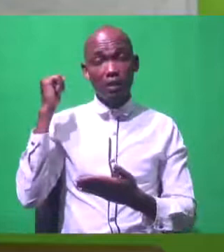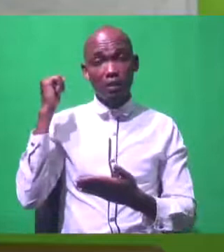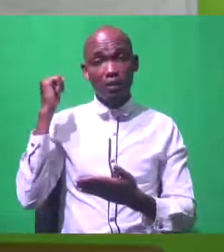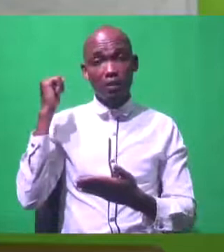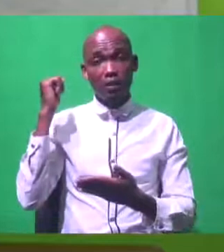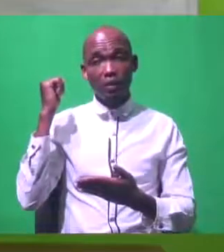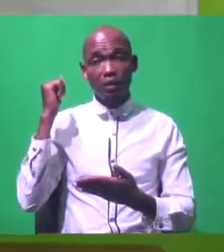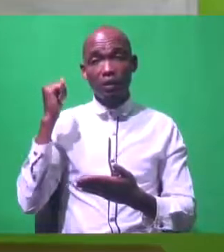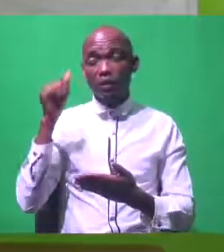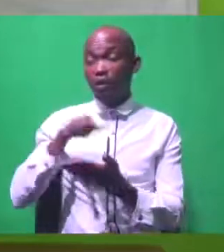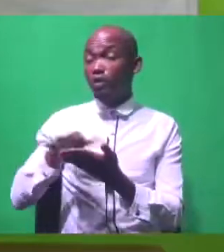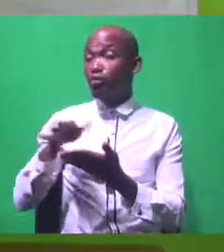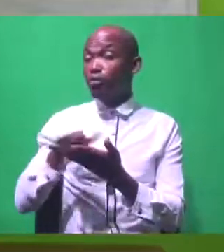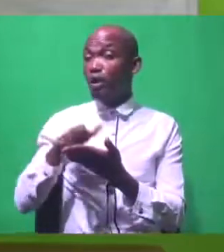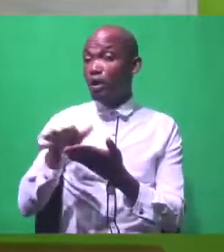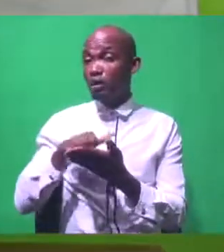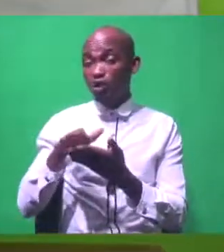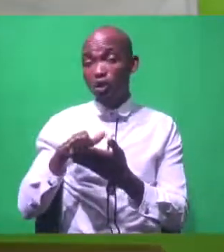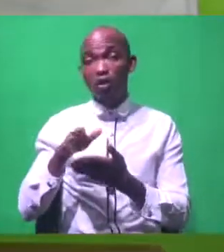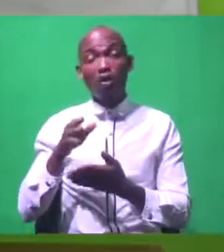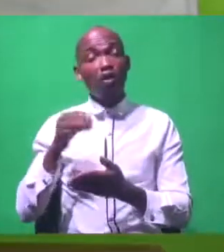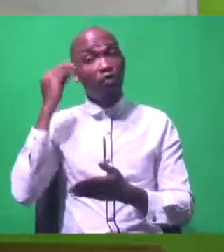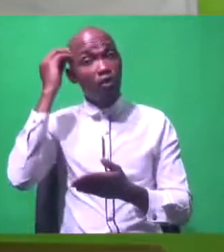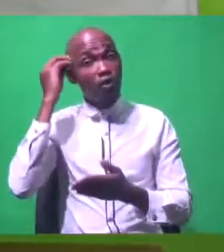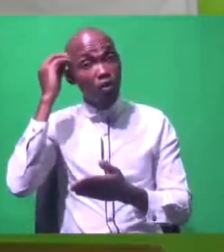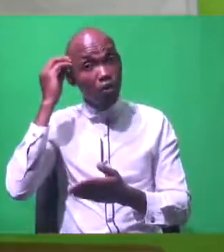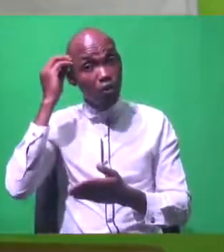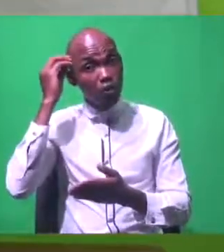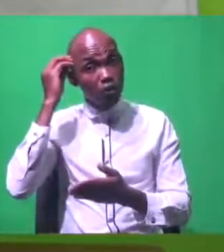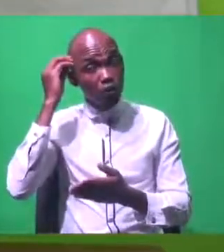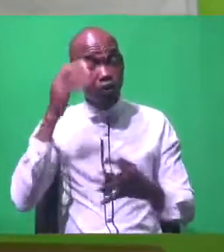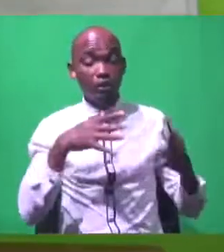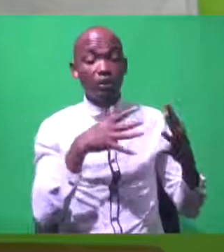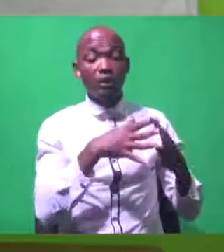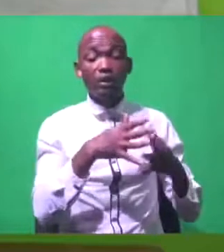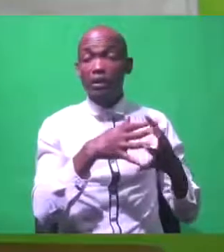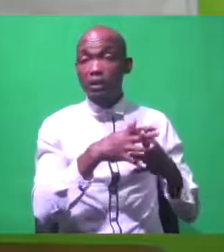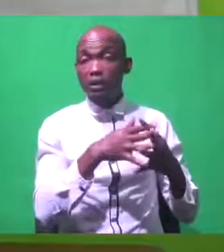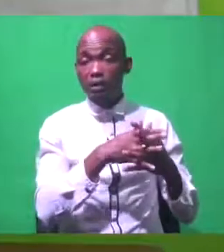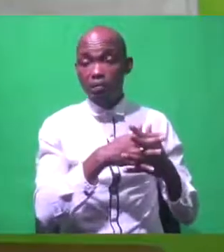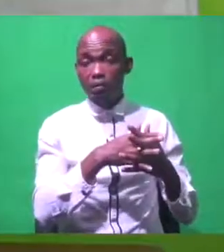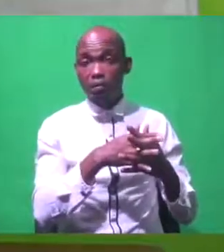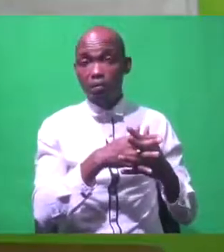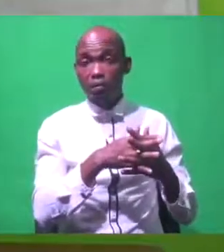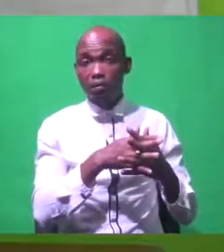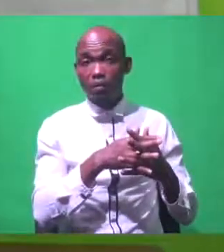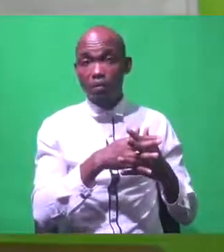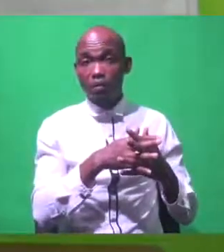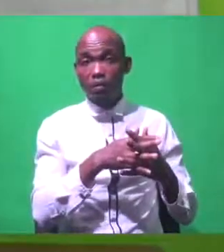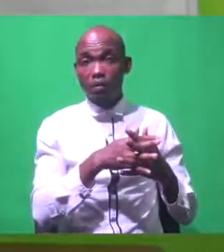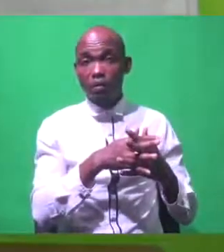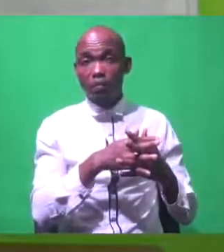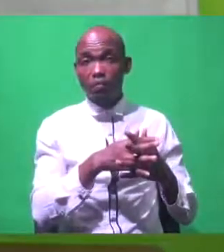introduction of theoretical system than practical system of learning.